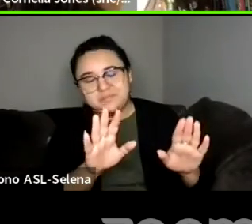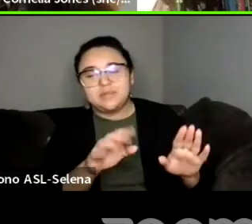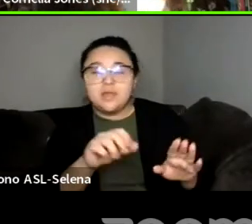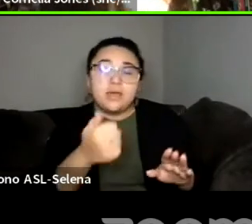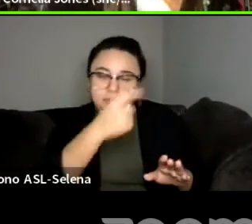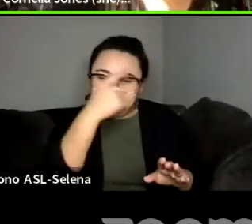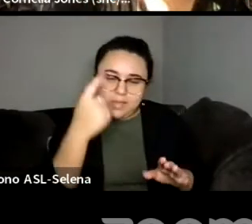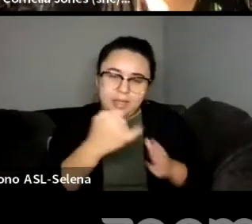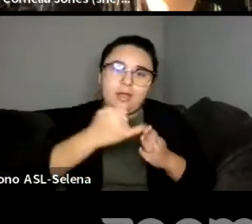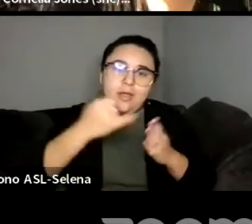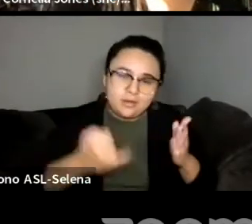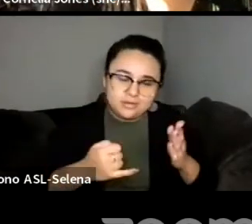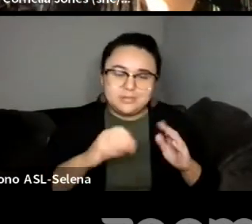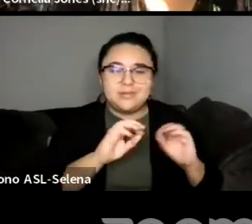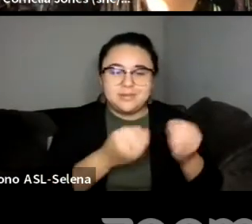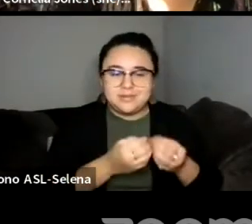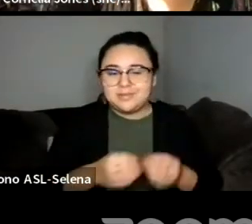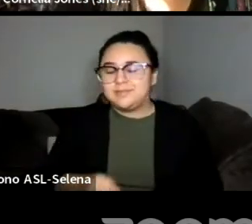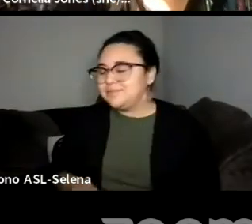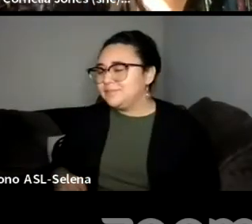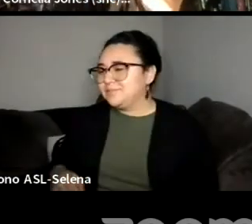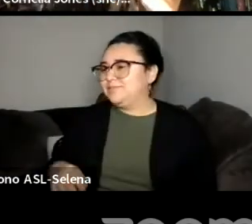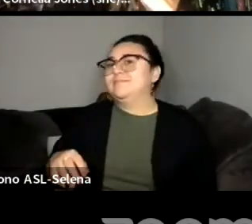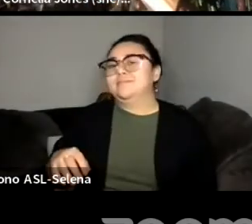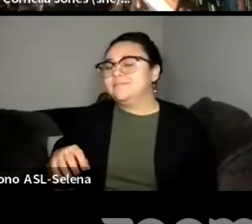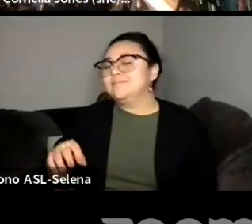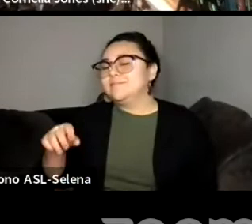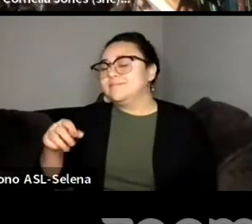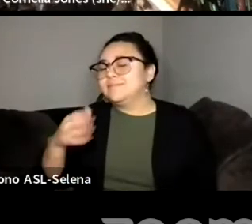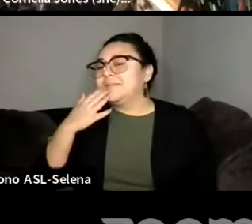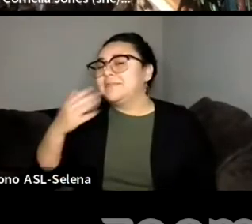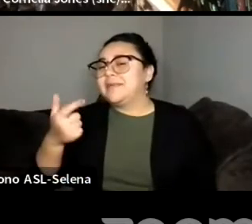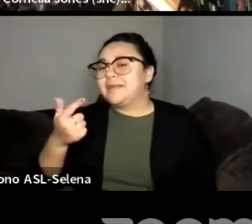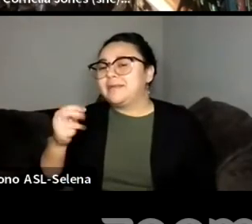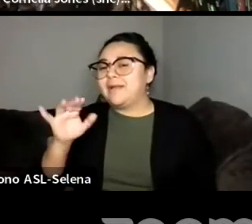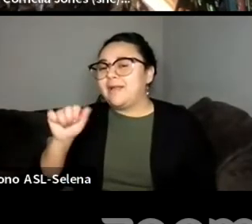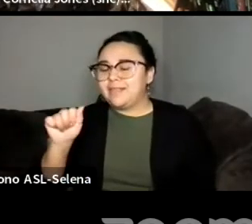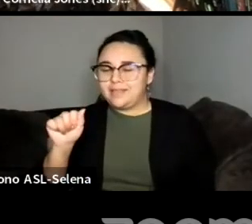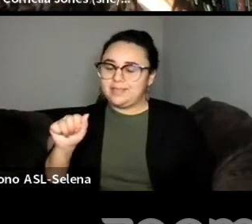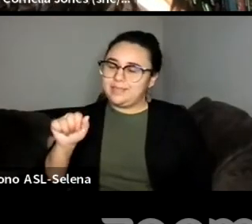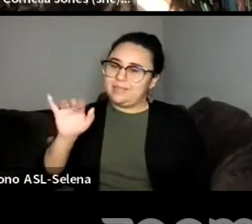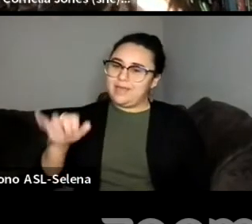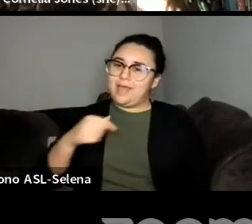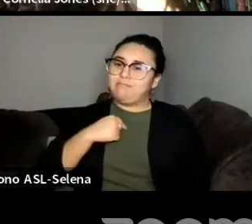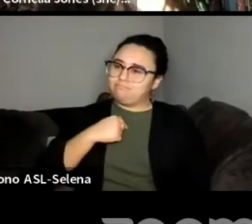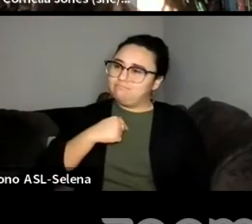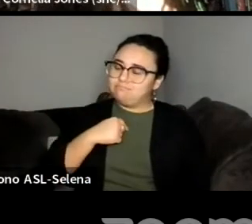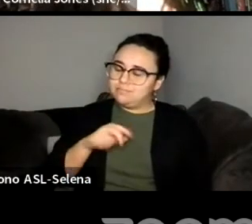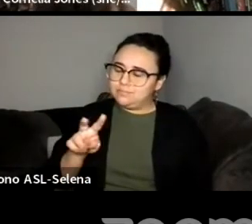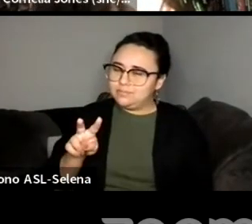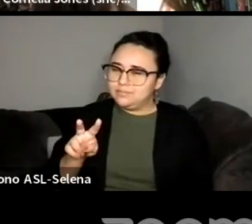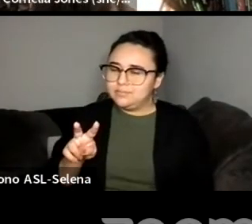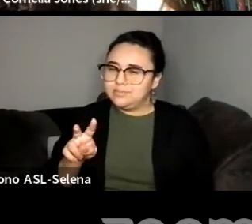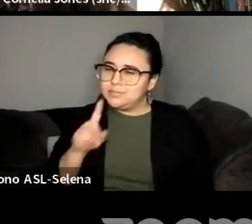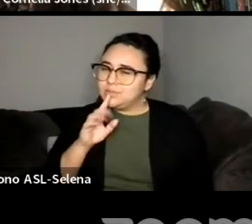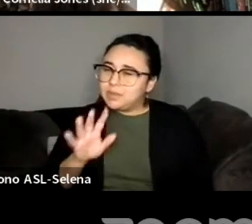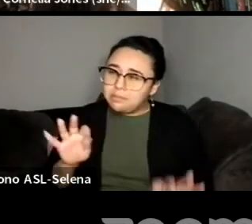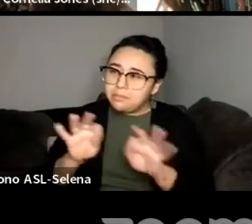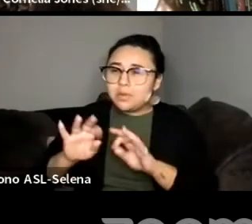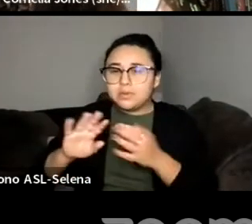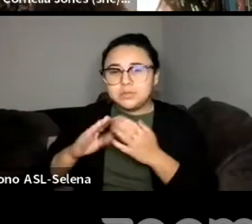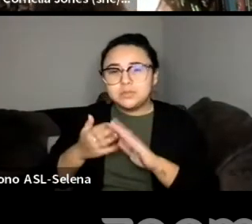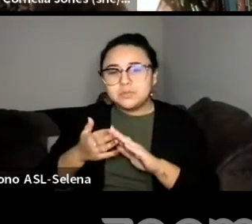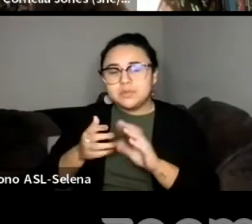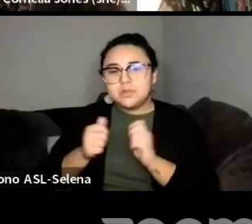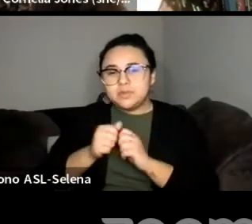organization. Amazing. Thank you, Garlia. Yeah. And that's striking me as well. Like the importance of community with